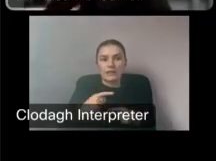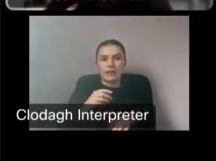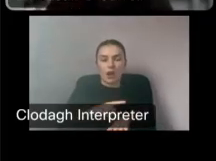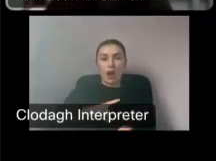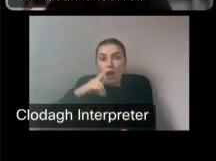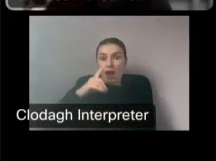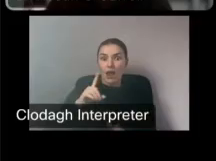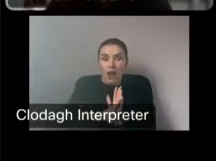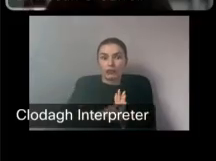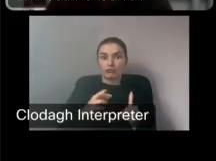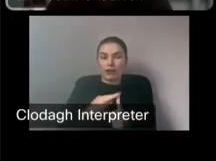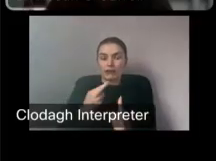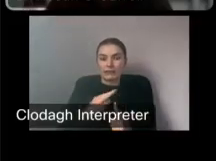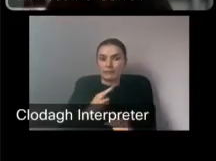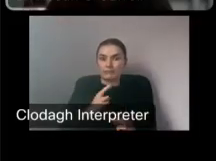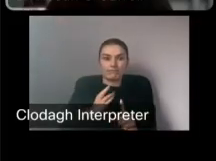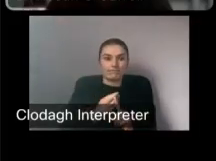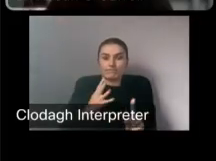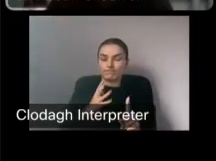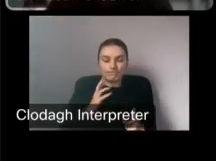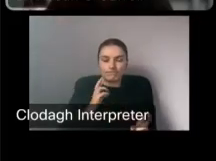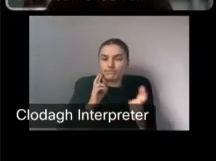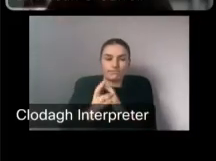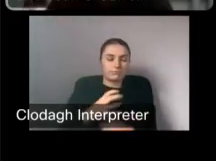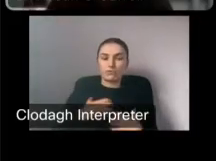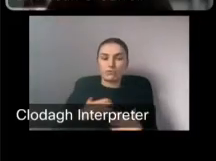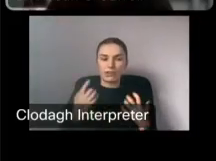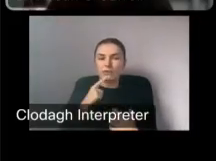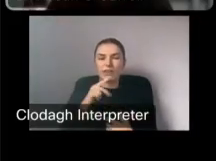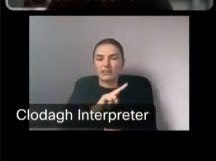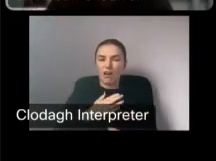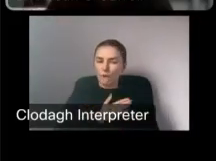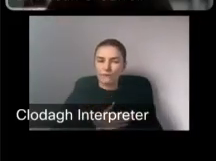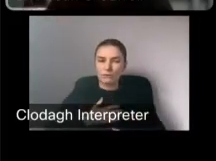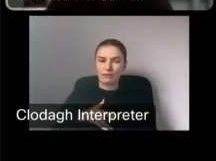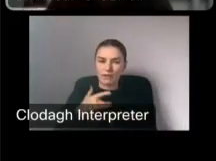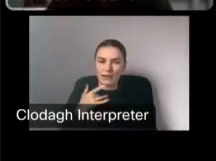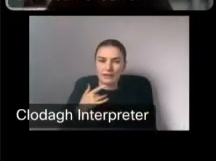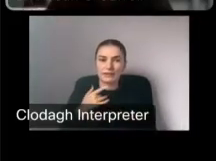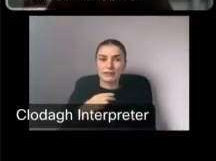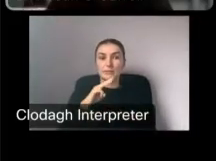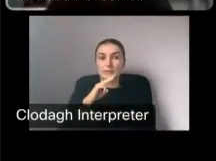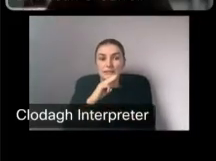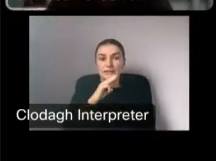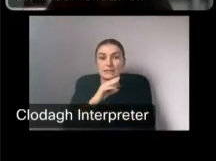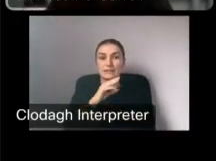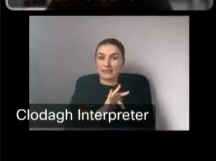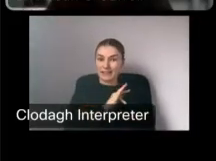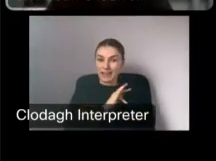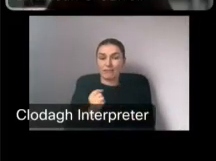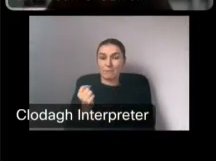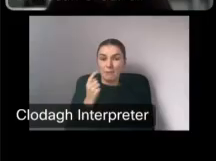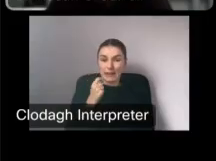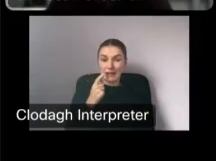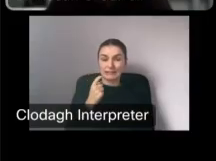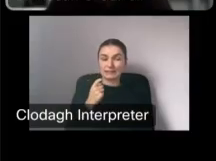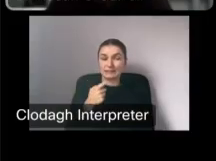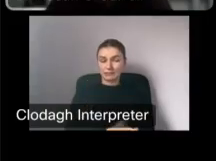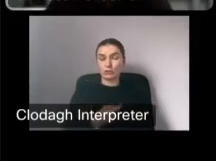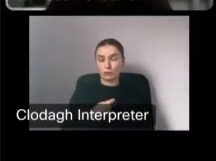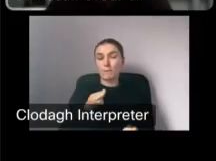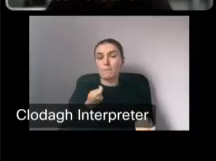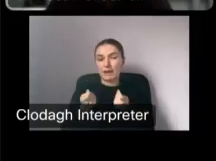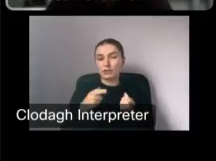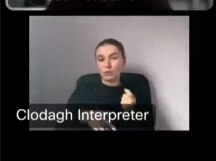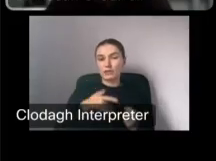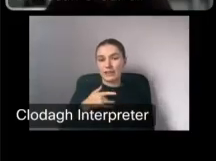alert and ready to trigger into rage. And that is not a very comfortable feeling. So they are self-medication with medication to manage those